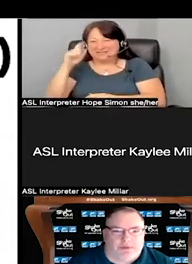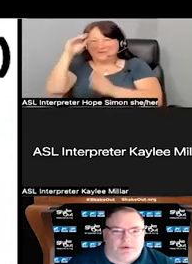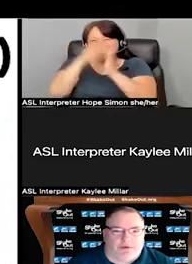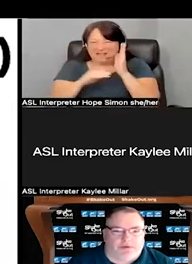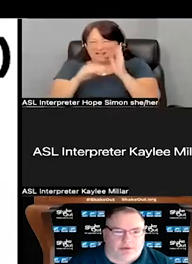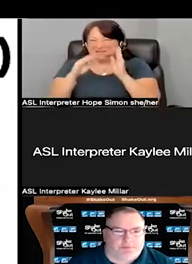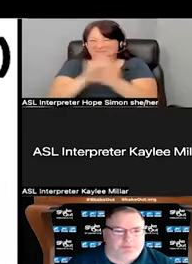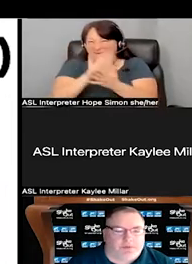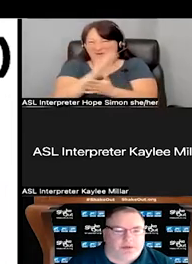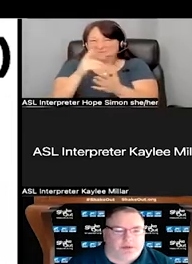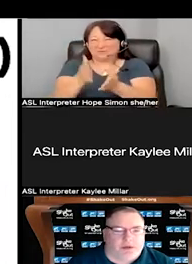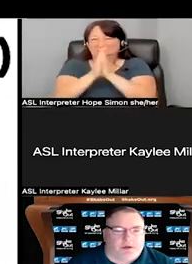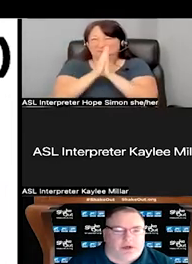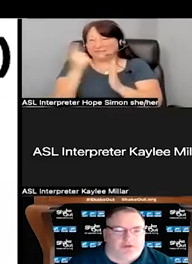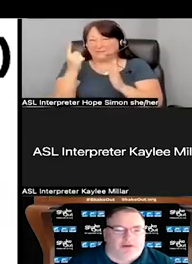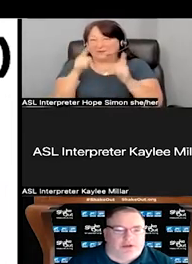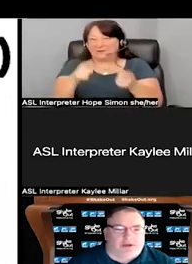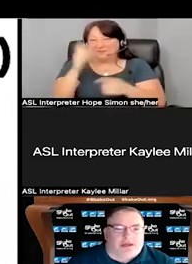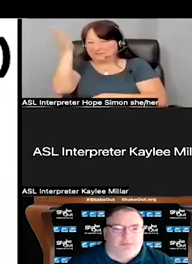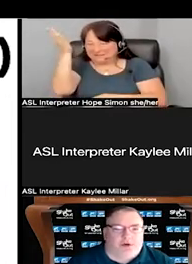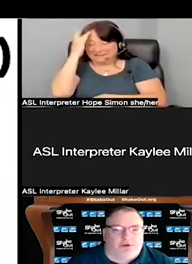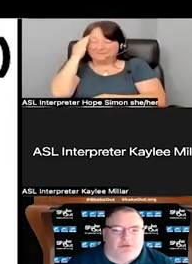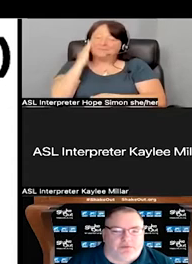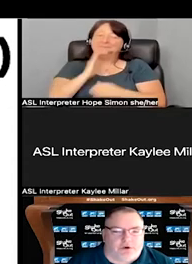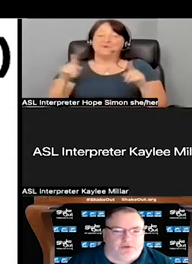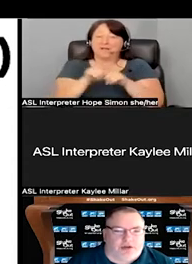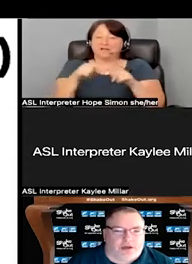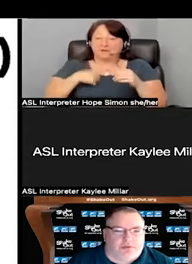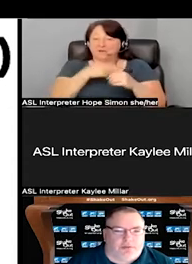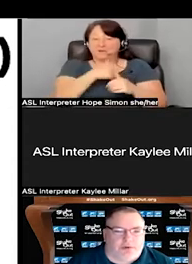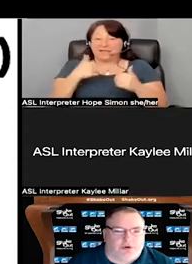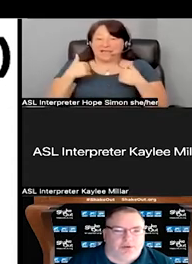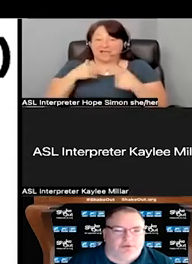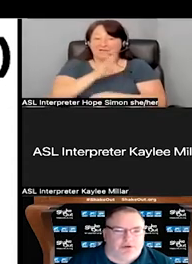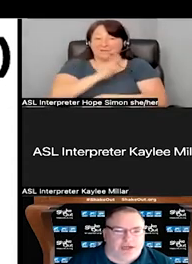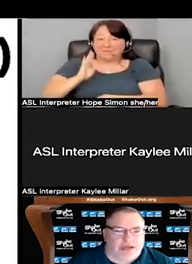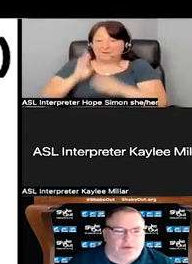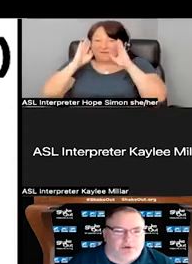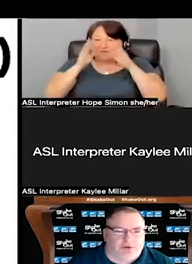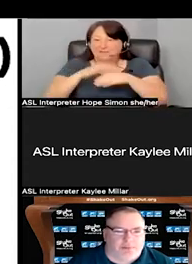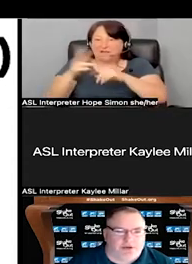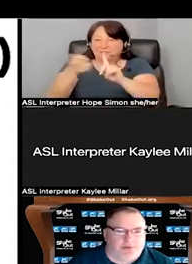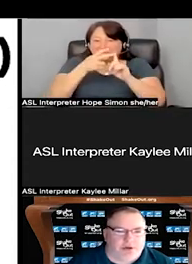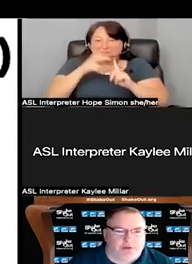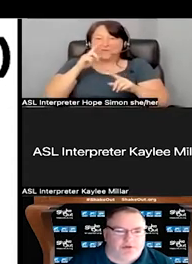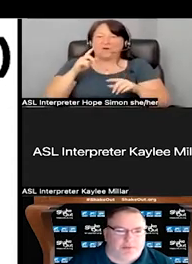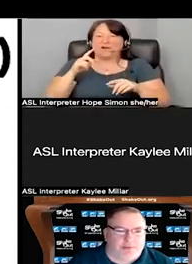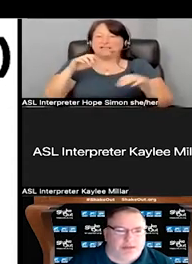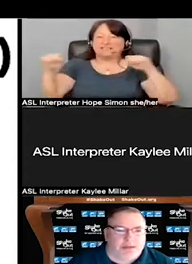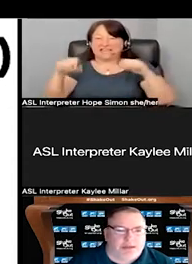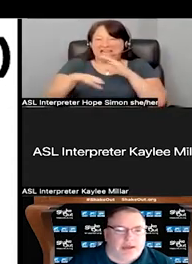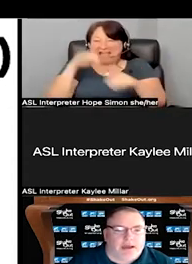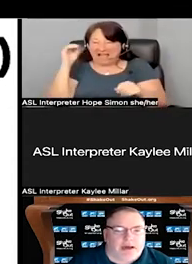someone. We also have bureaus that focus on recruitment for ShakeOut, the Participation Bureau and